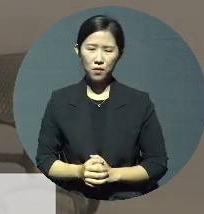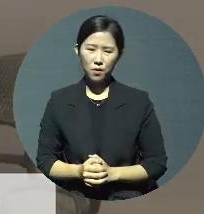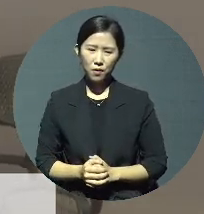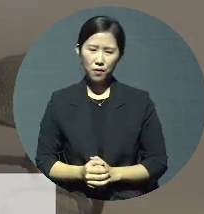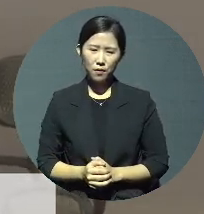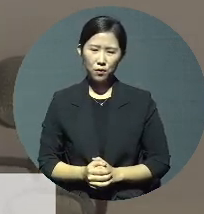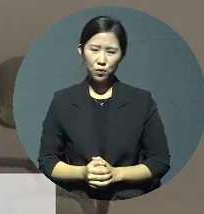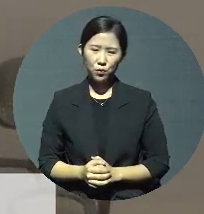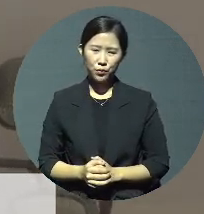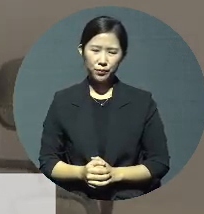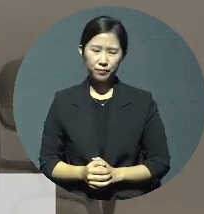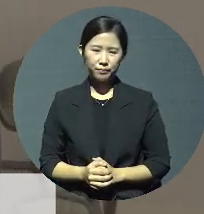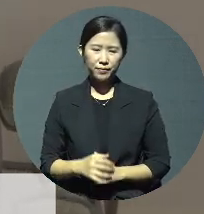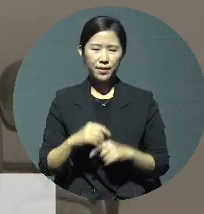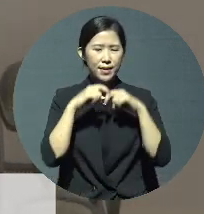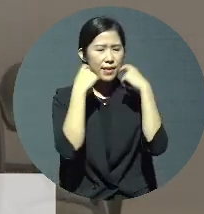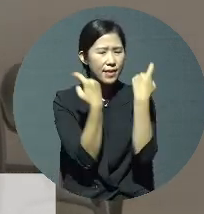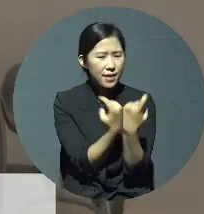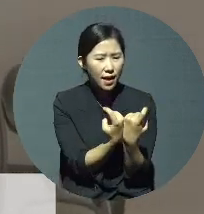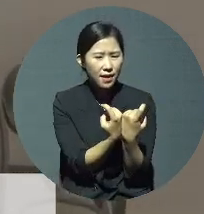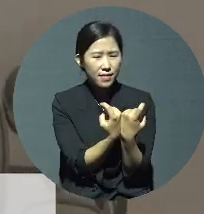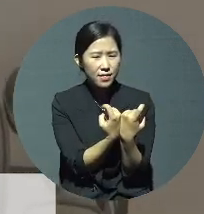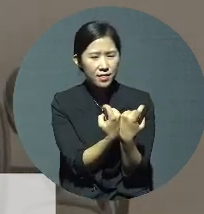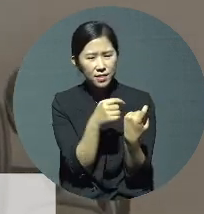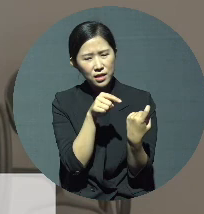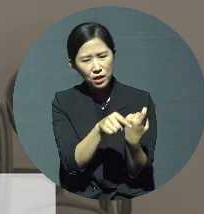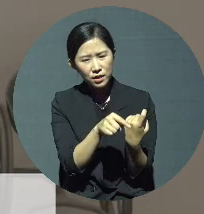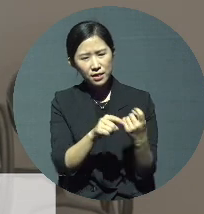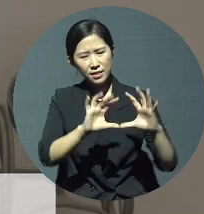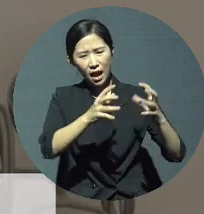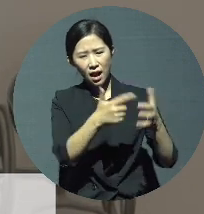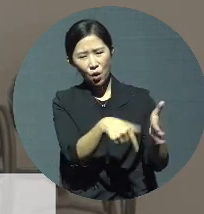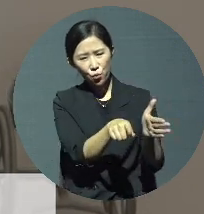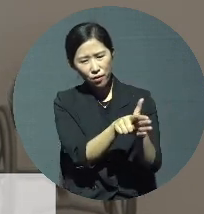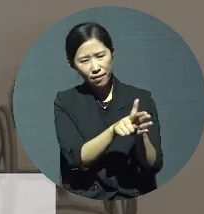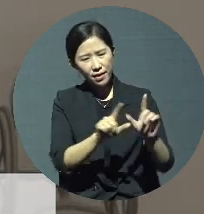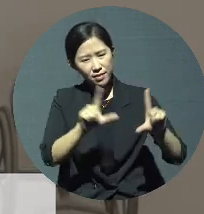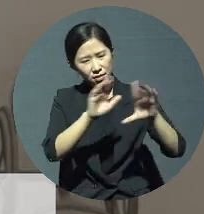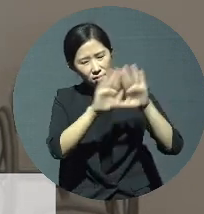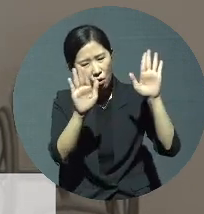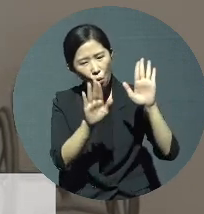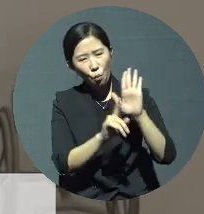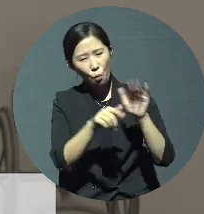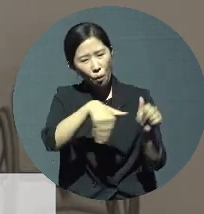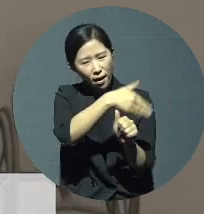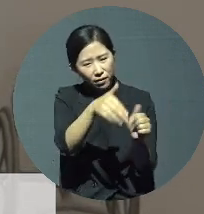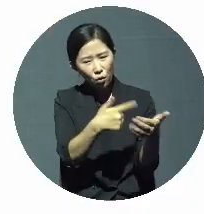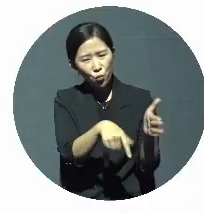and really mindful design for the person and planet.